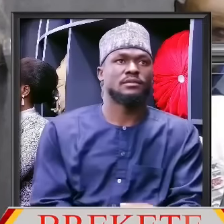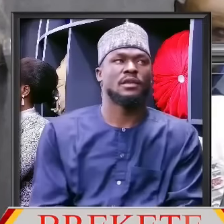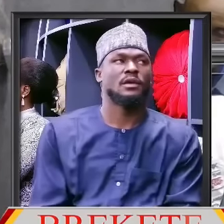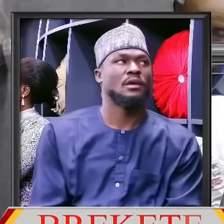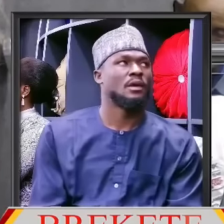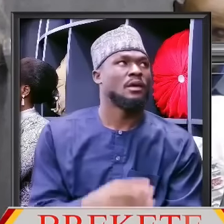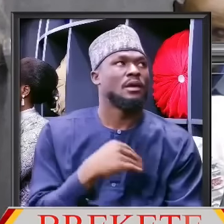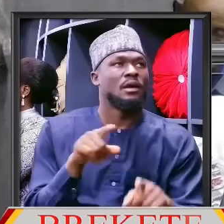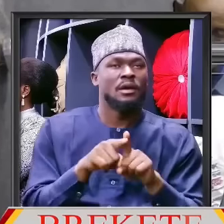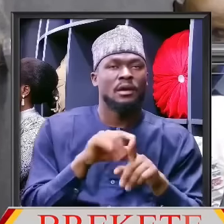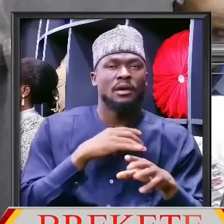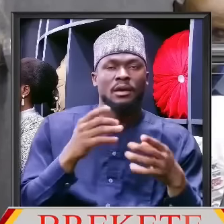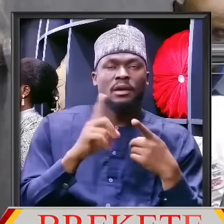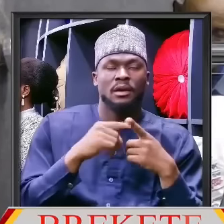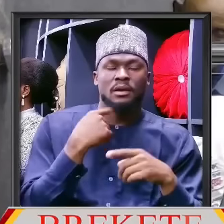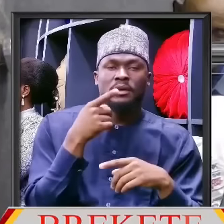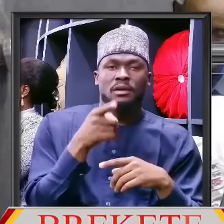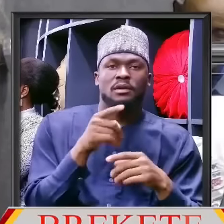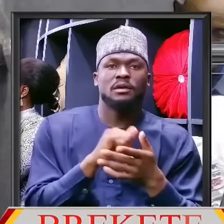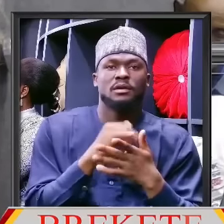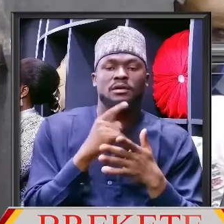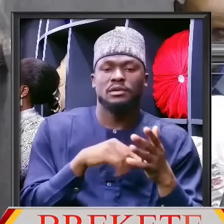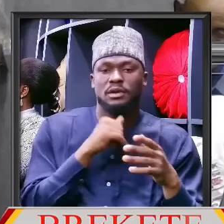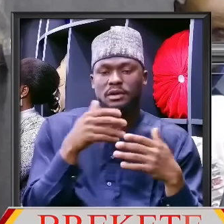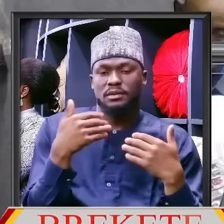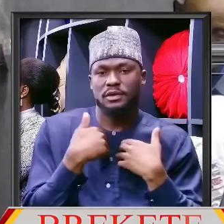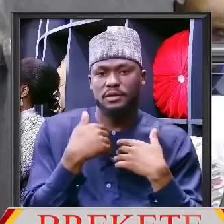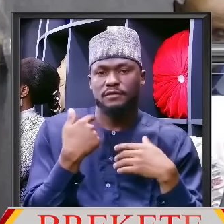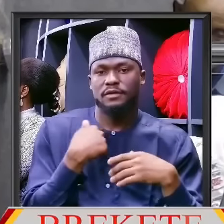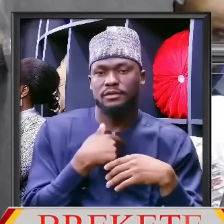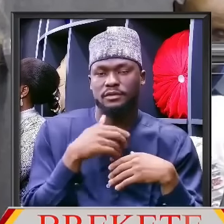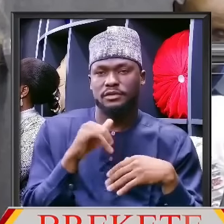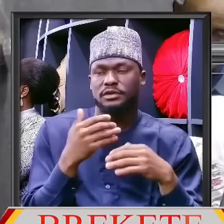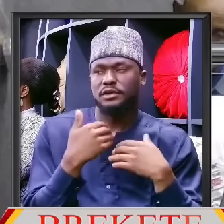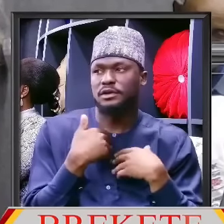the acting provost is here with me. You will still get questions for her.